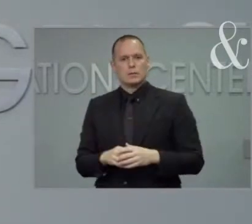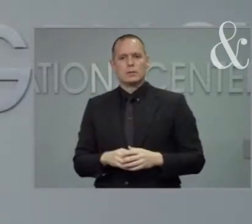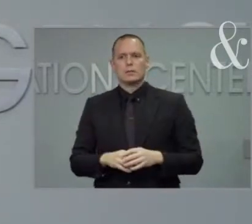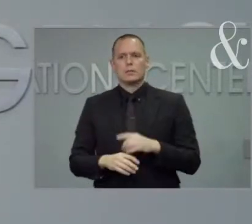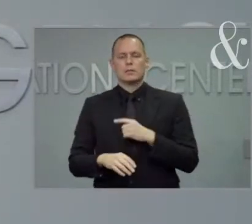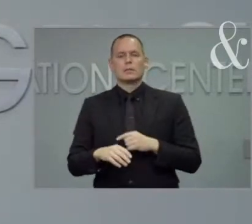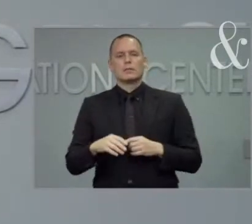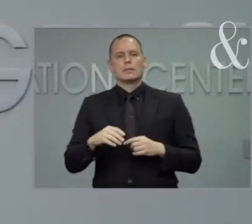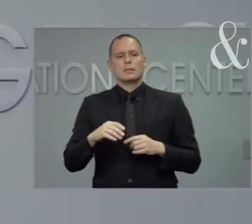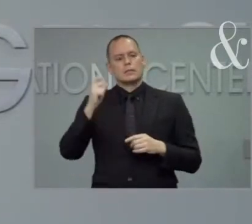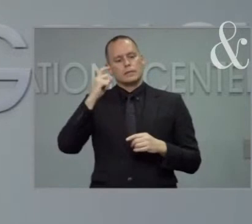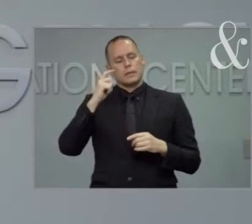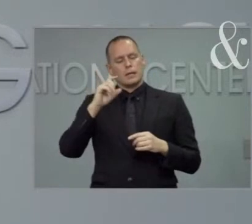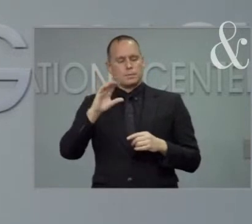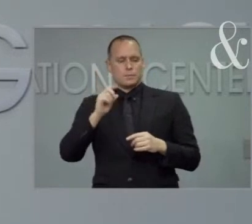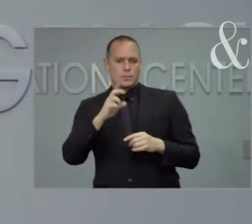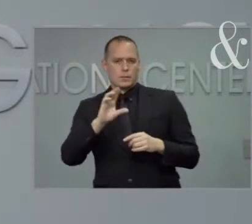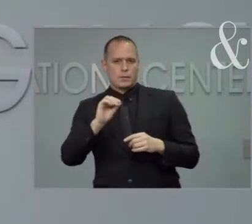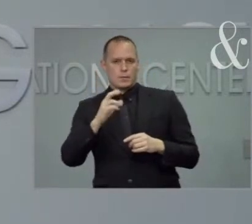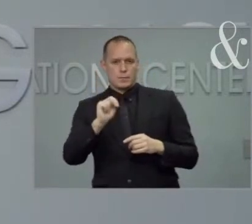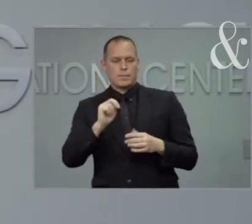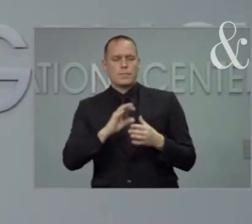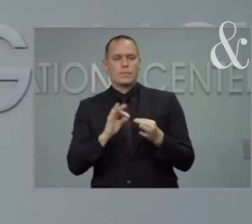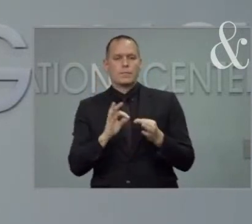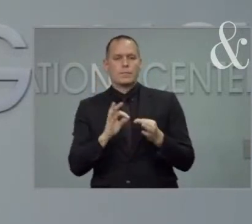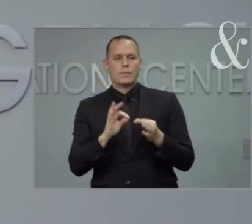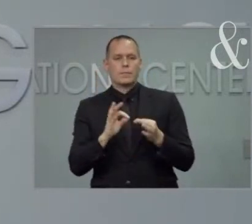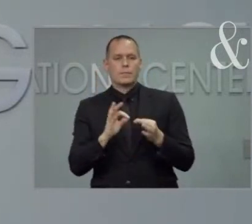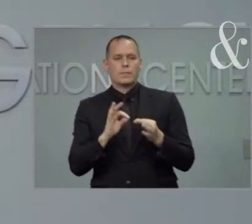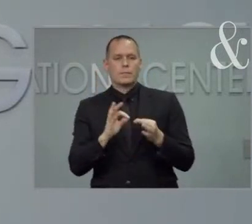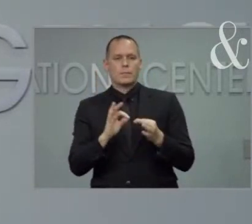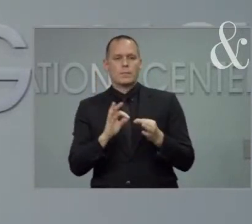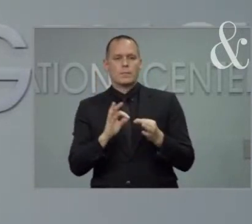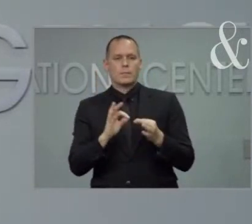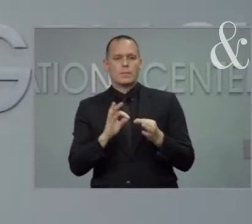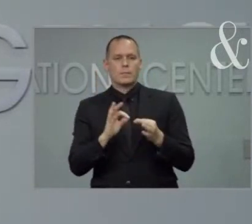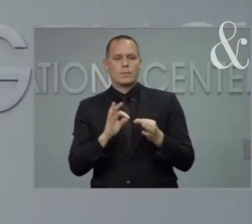methodology is how many folks in their communities are already vaccinated